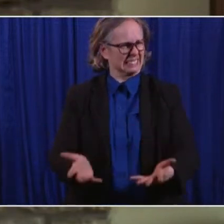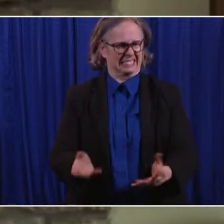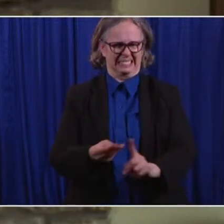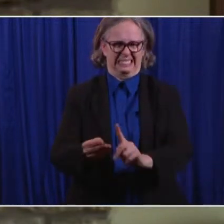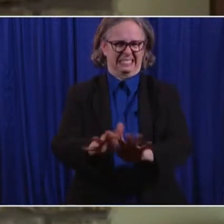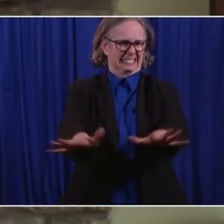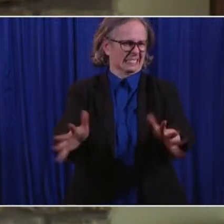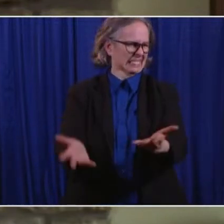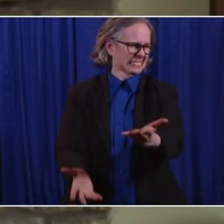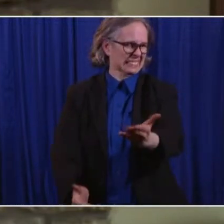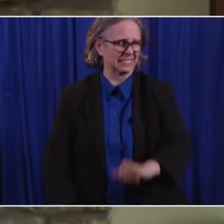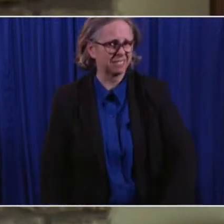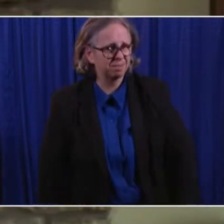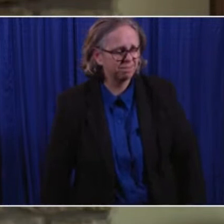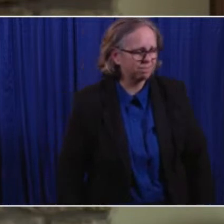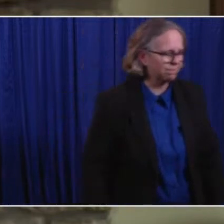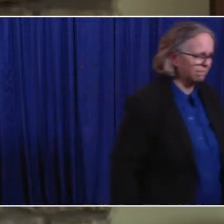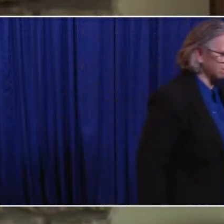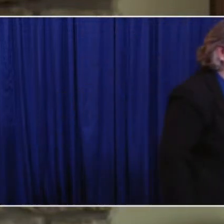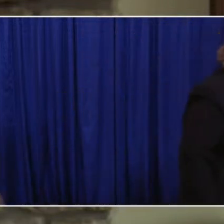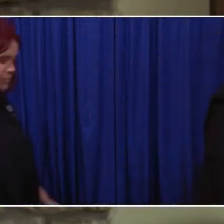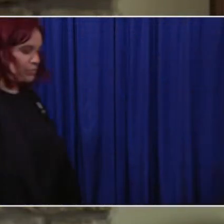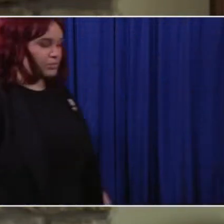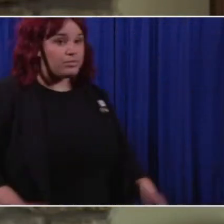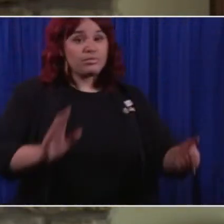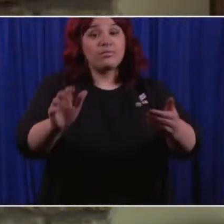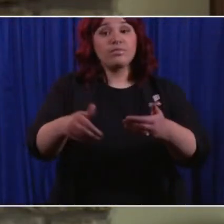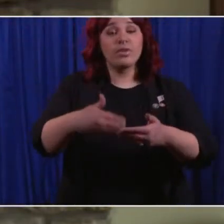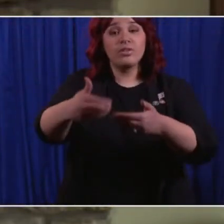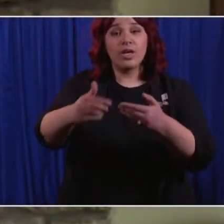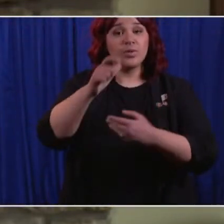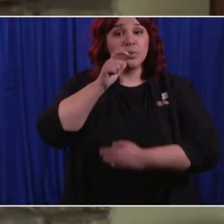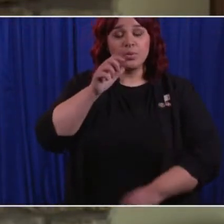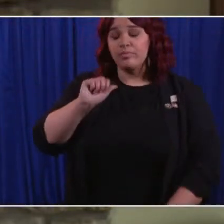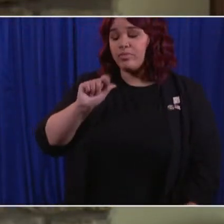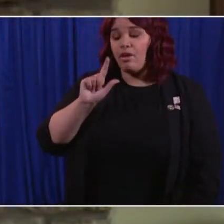Next question is from Allison Walker at WKEF in Dayton.